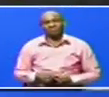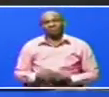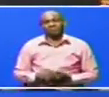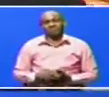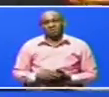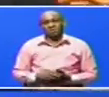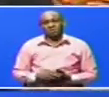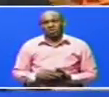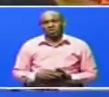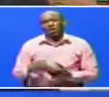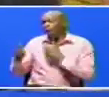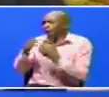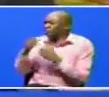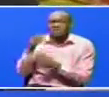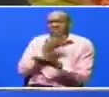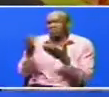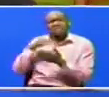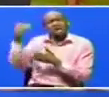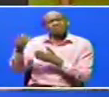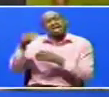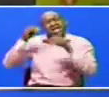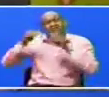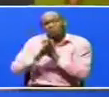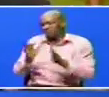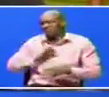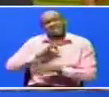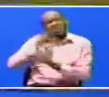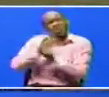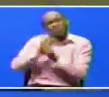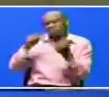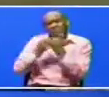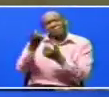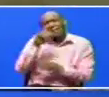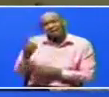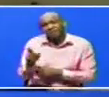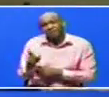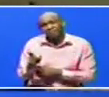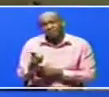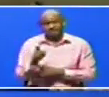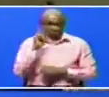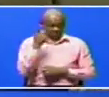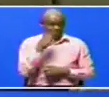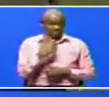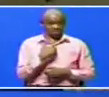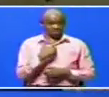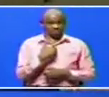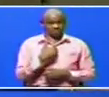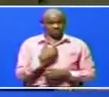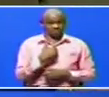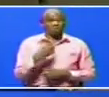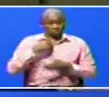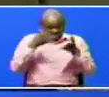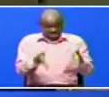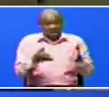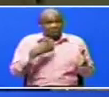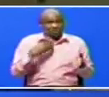It's almost 2 weeks after the elections, but there's staff here busy at work. What's going on? First of all, we should say that we've been here for the